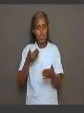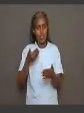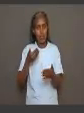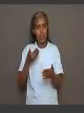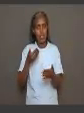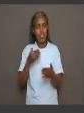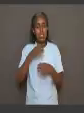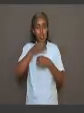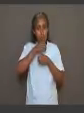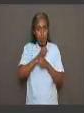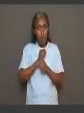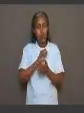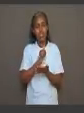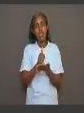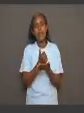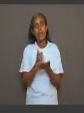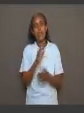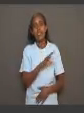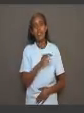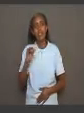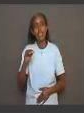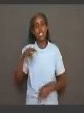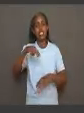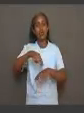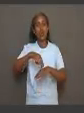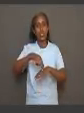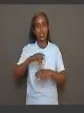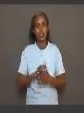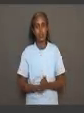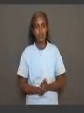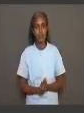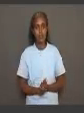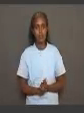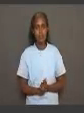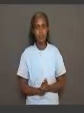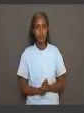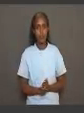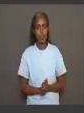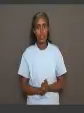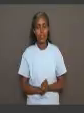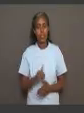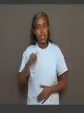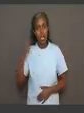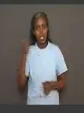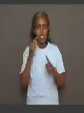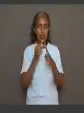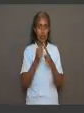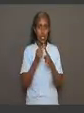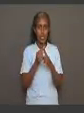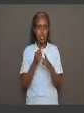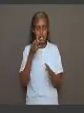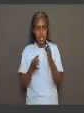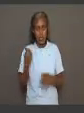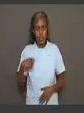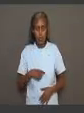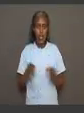the old mean and the constant. In other words, if we were